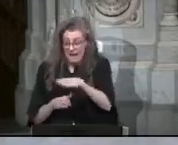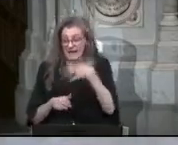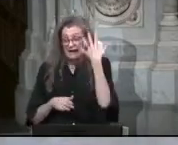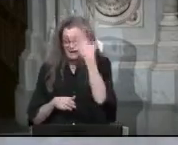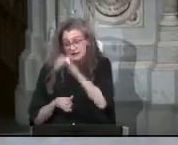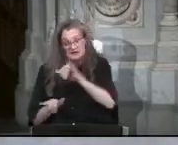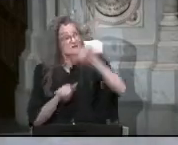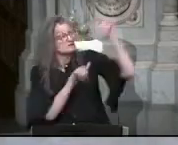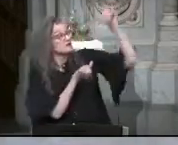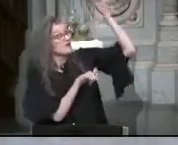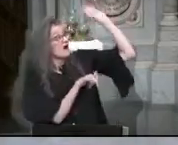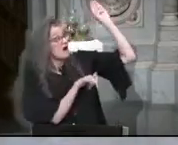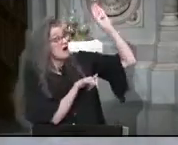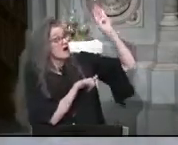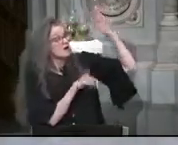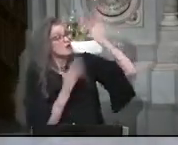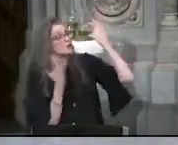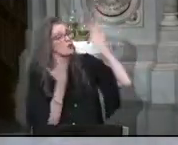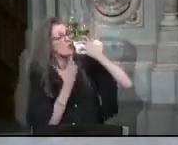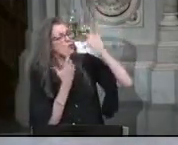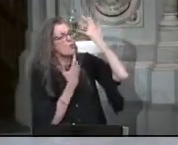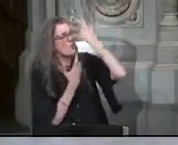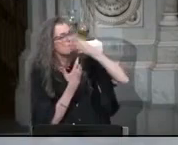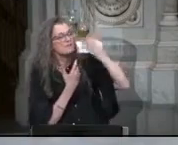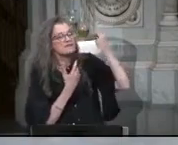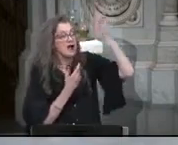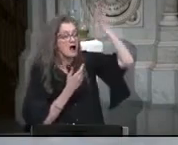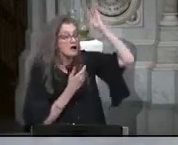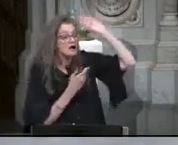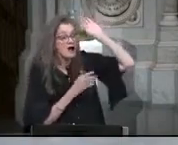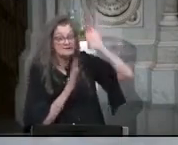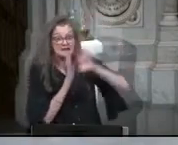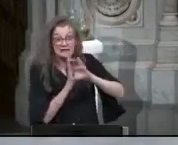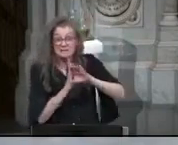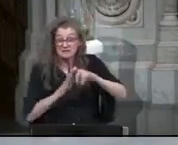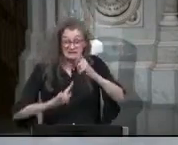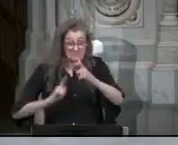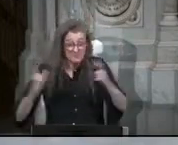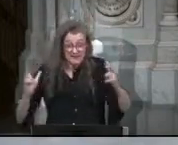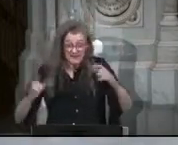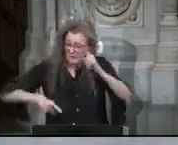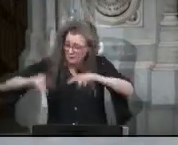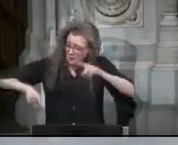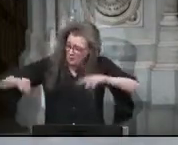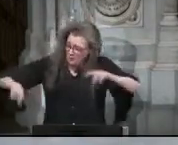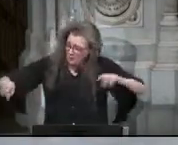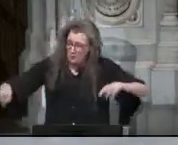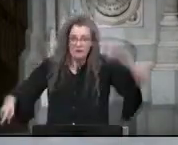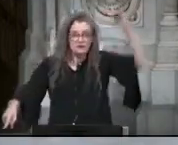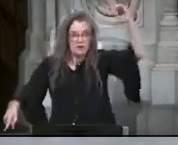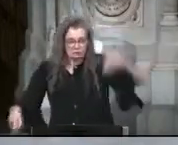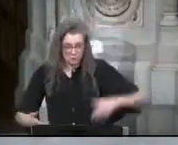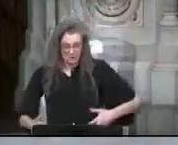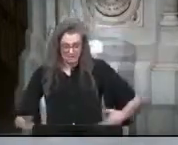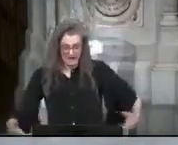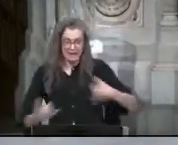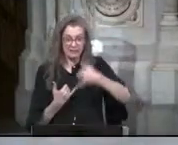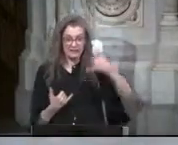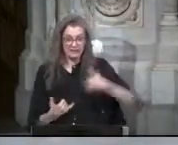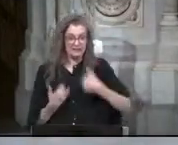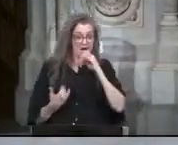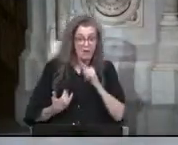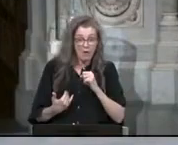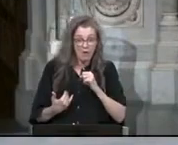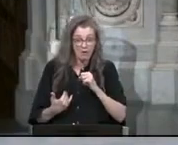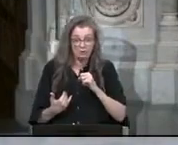image. The wonderful thing is that God's image is so diverse. Tall, short, fat, thin, young,